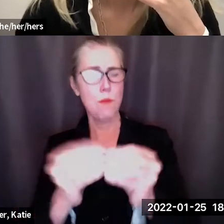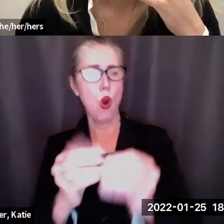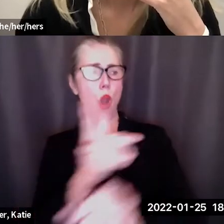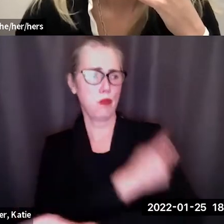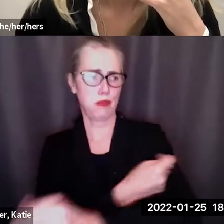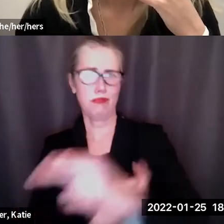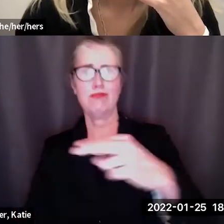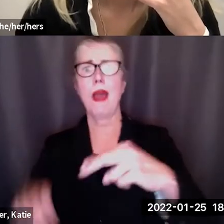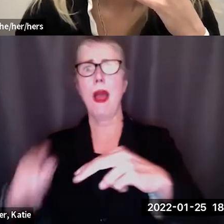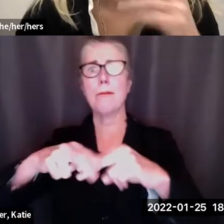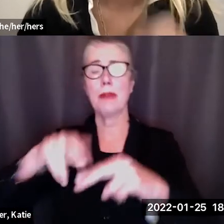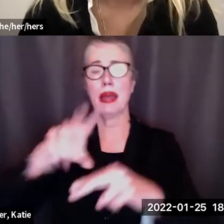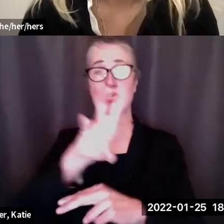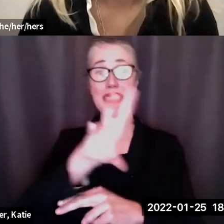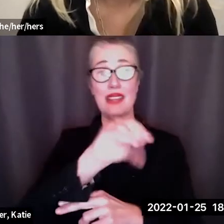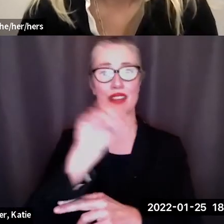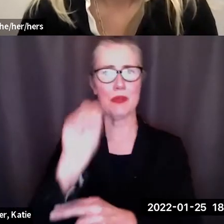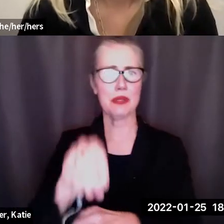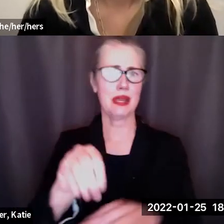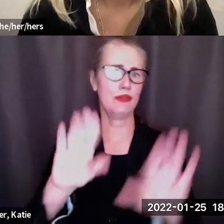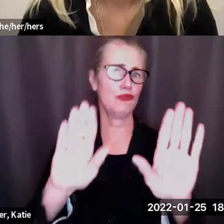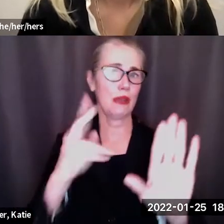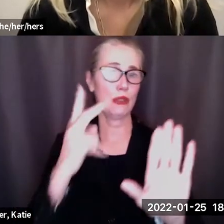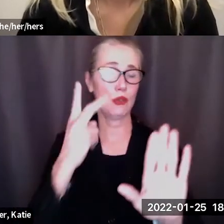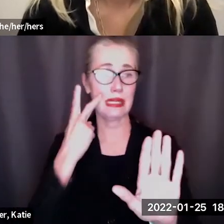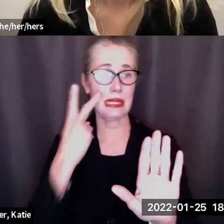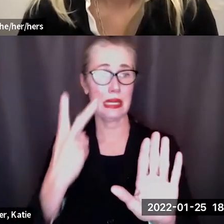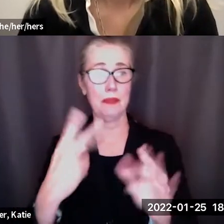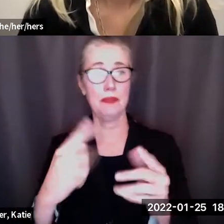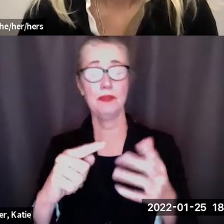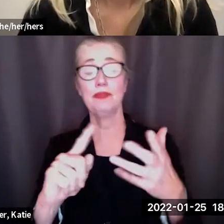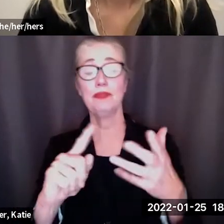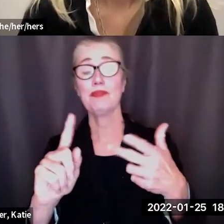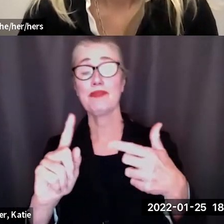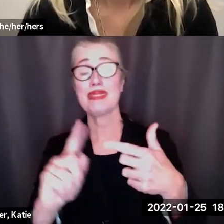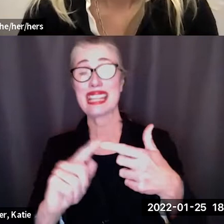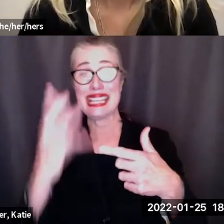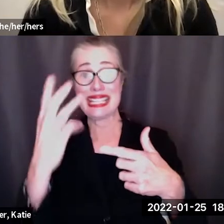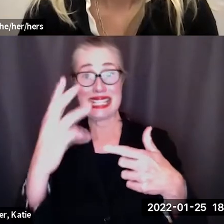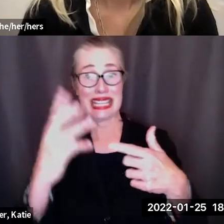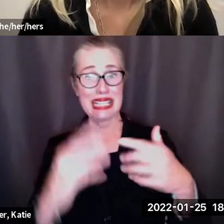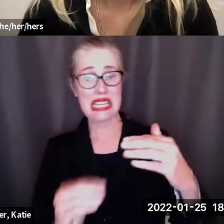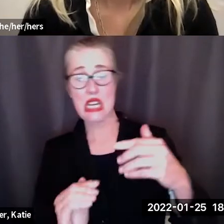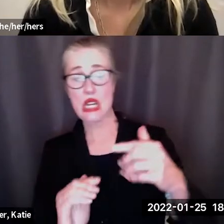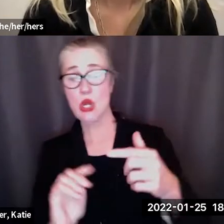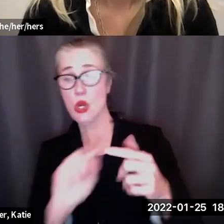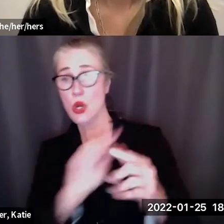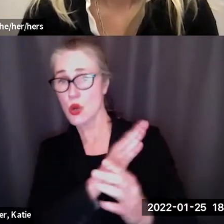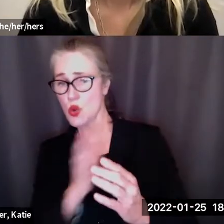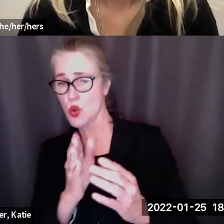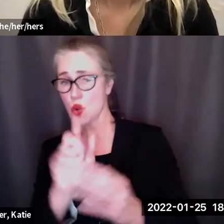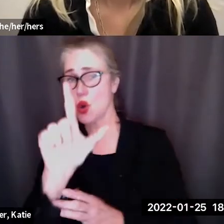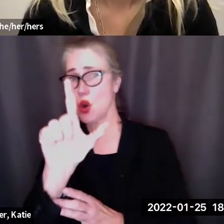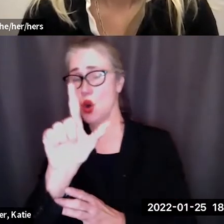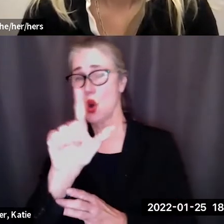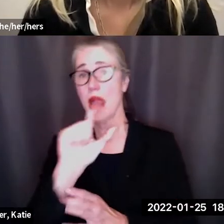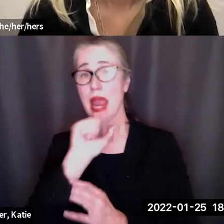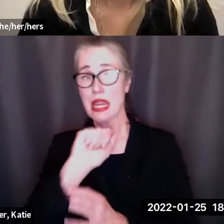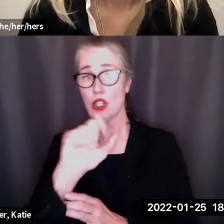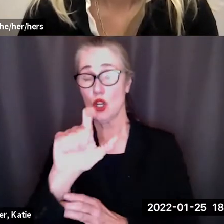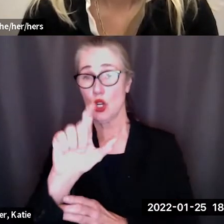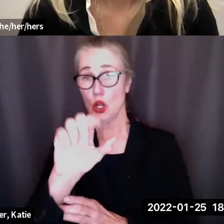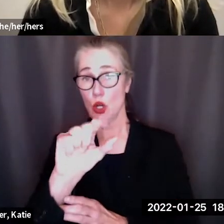great to see uh the 16 through 29 age group it pretty much leveled out and we're at